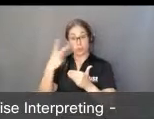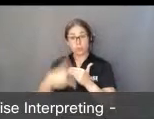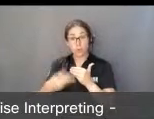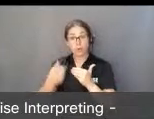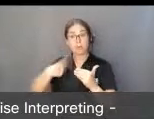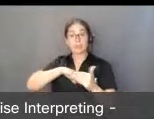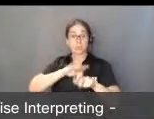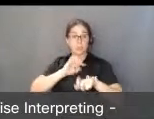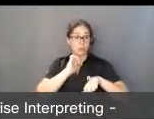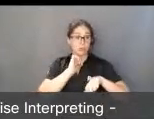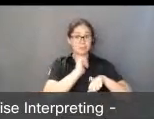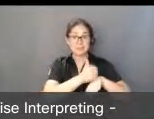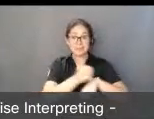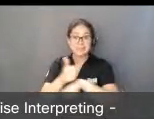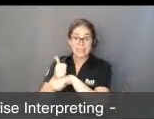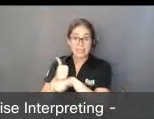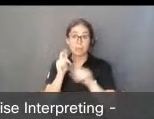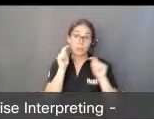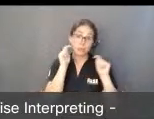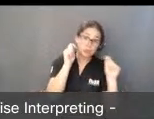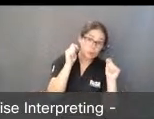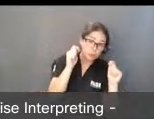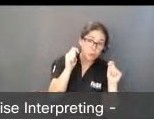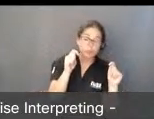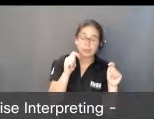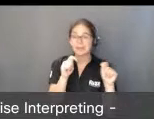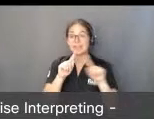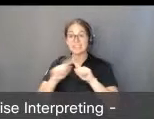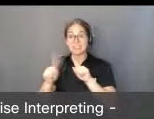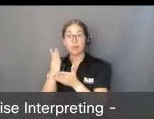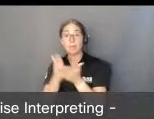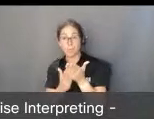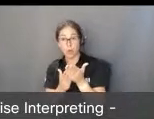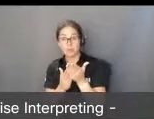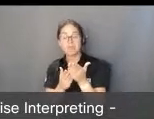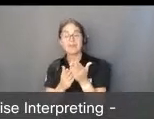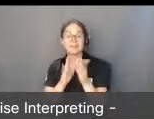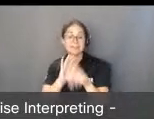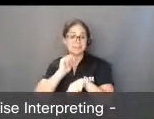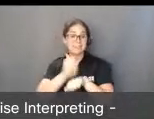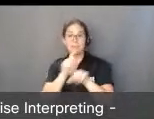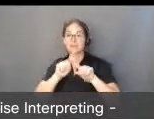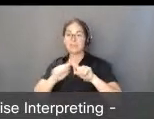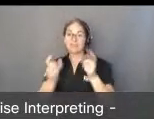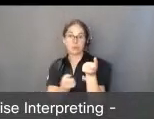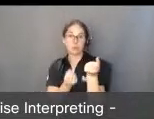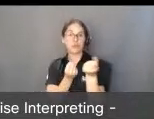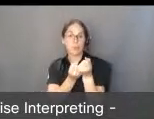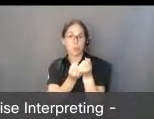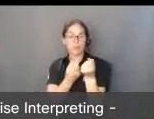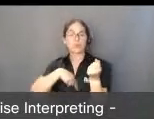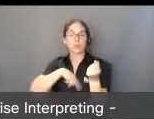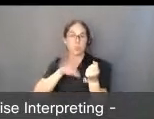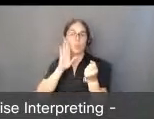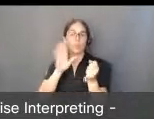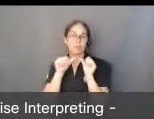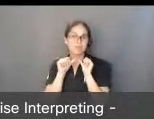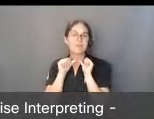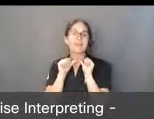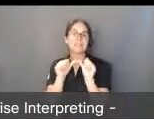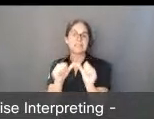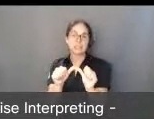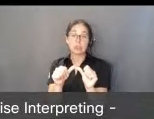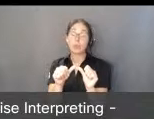up the tutoring aspects and the support for this, we will continue to, you know, we're open